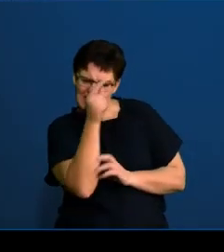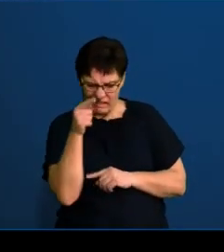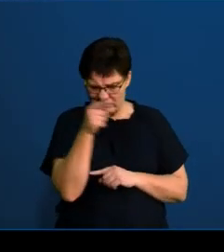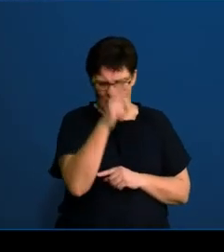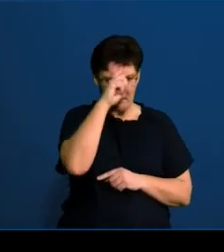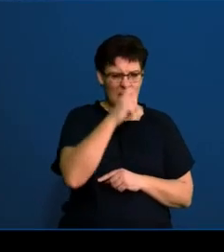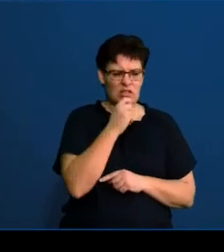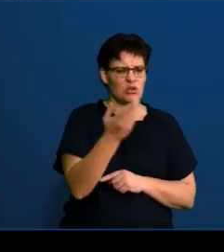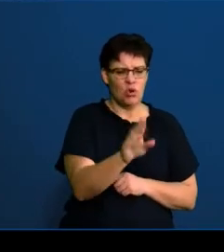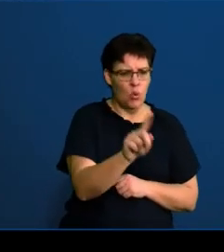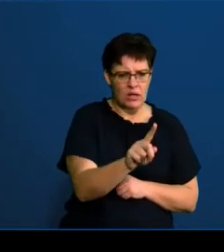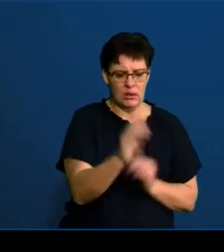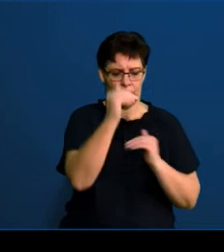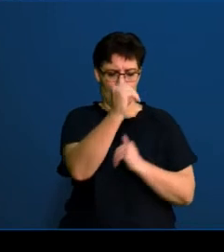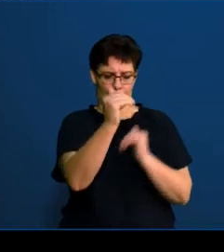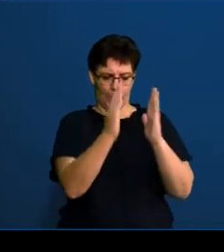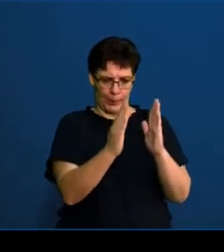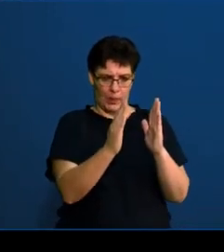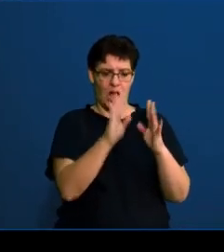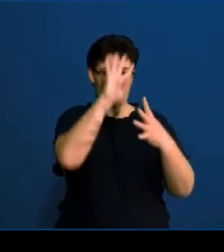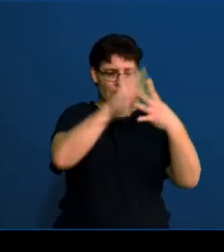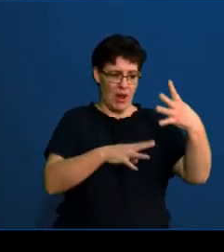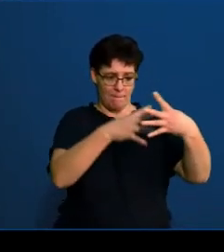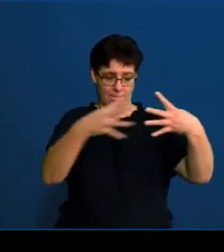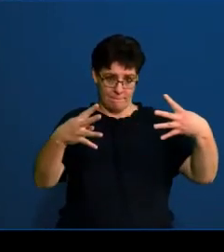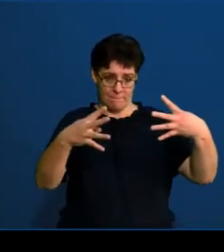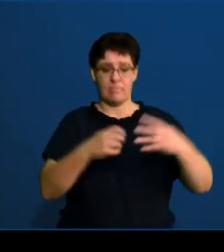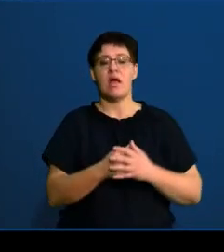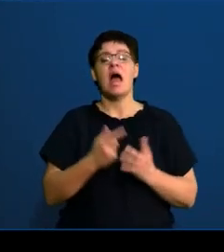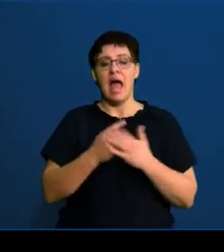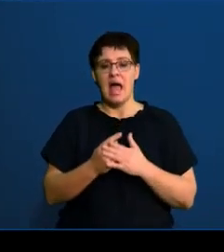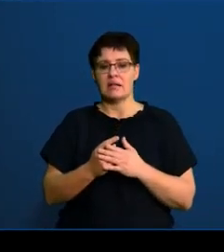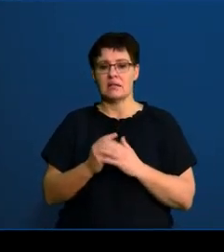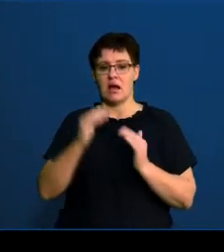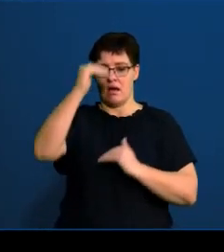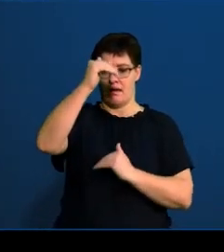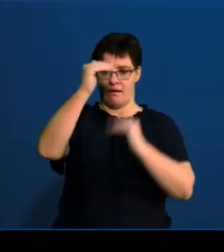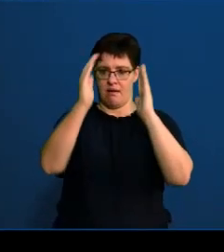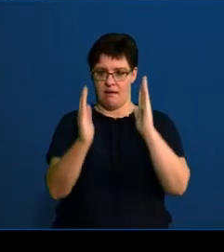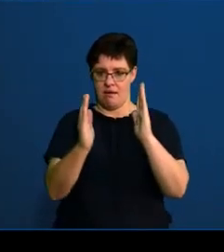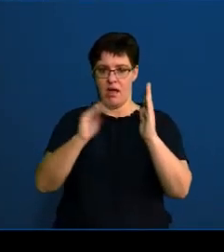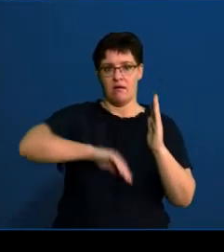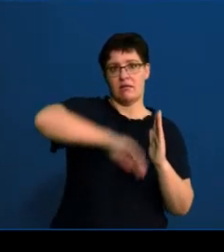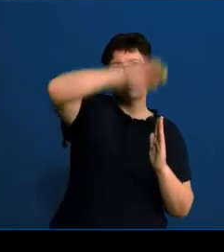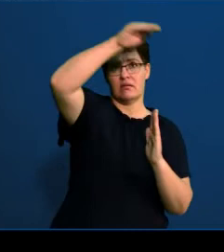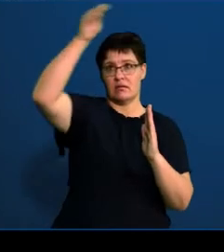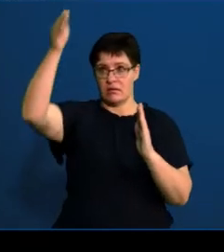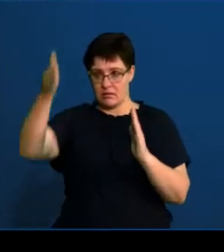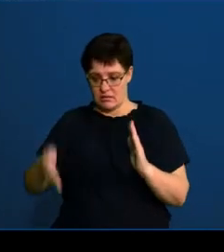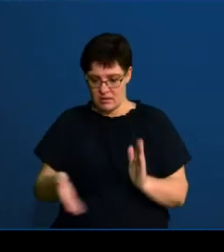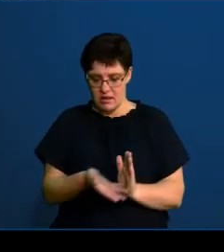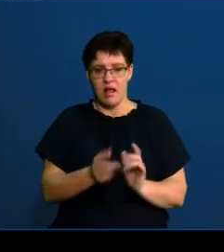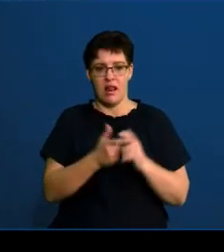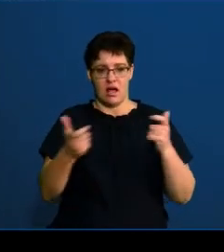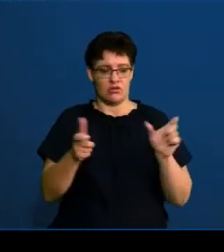got small square window panes in a frame, and we've got larger rectangular window panes in a frame. So those are his